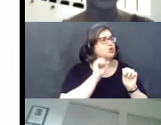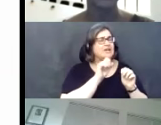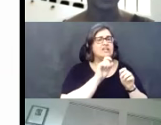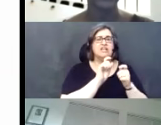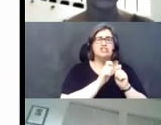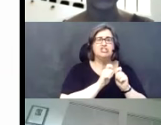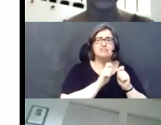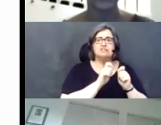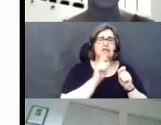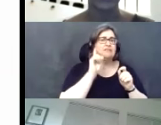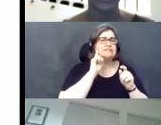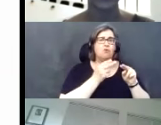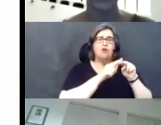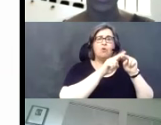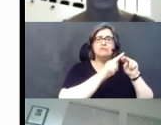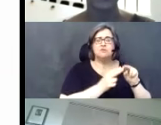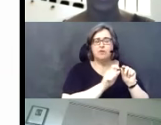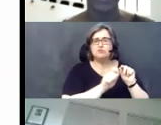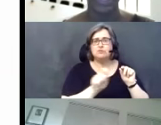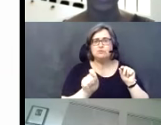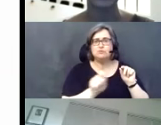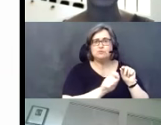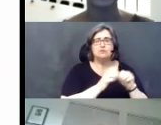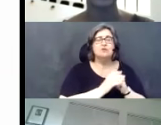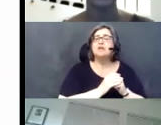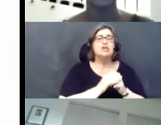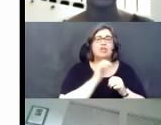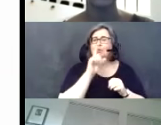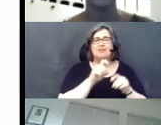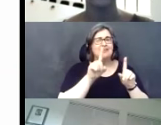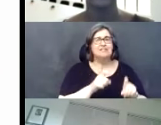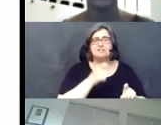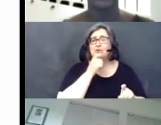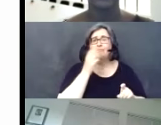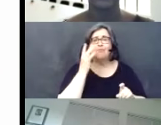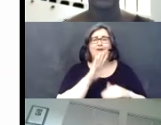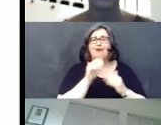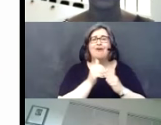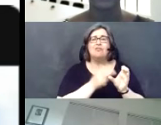mic because all attendees are muted during this webinar.